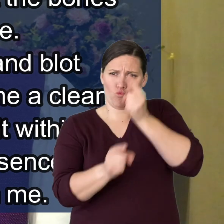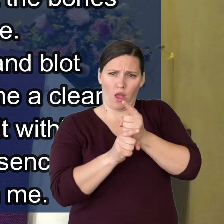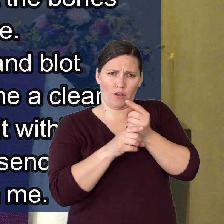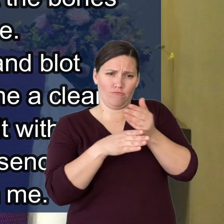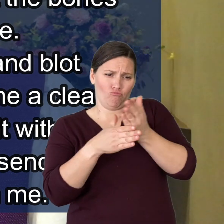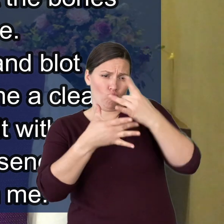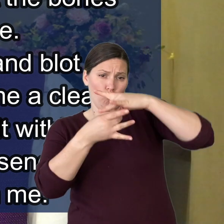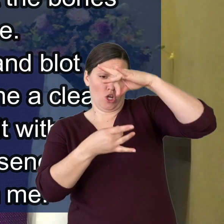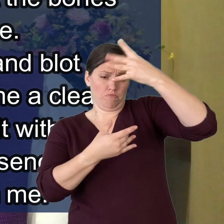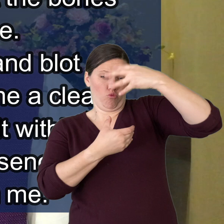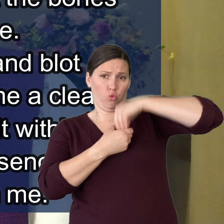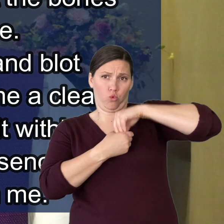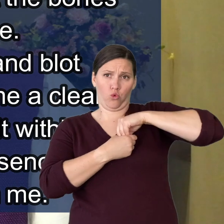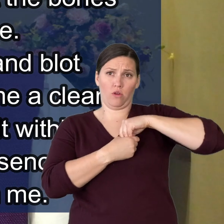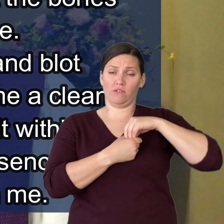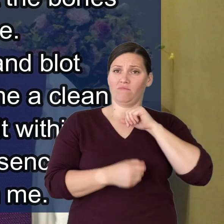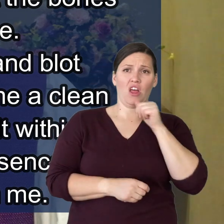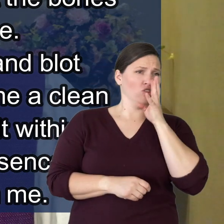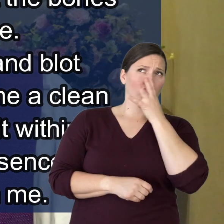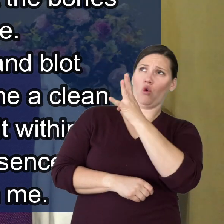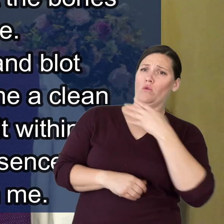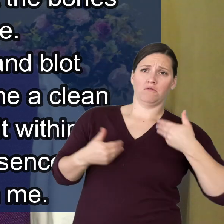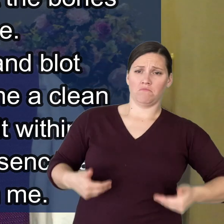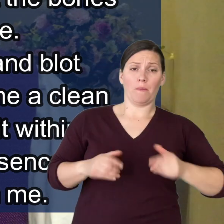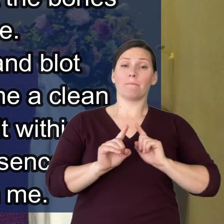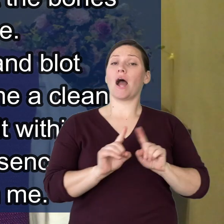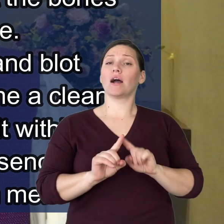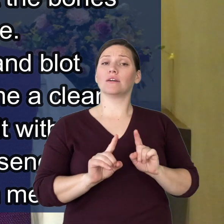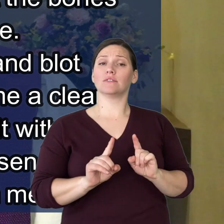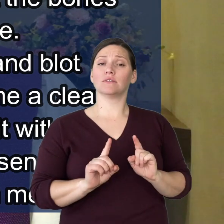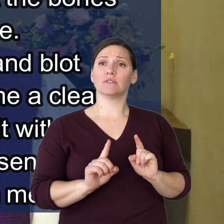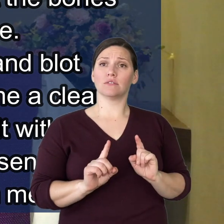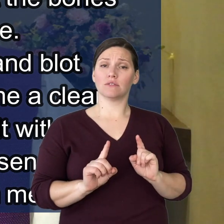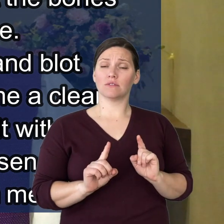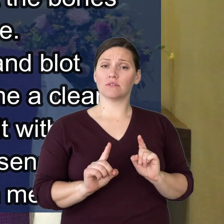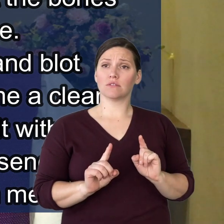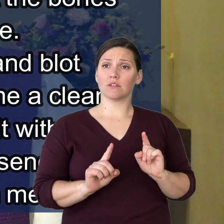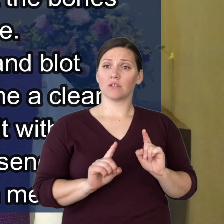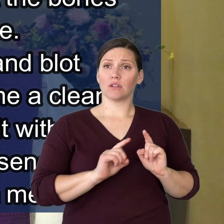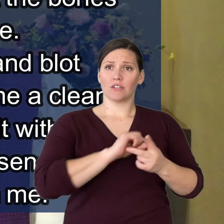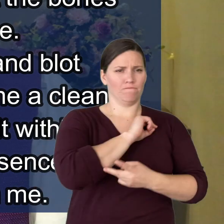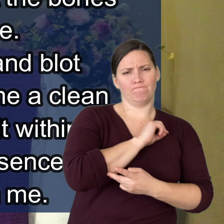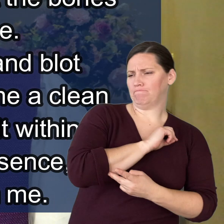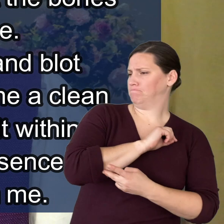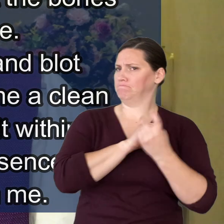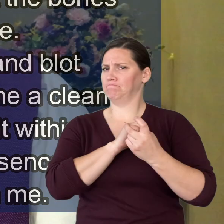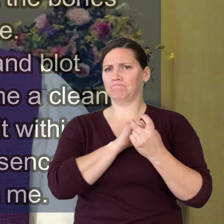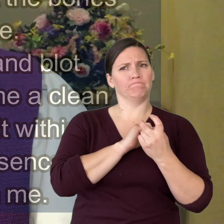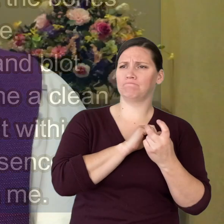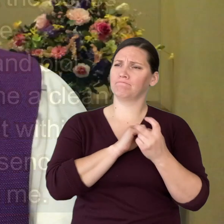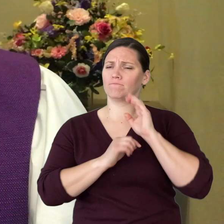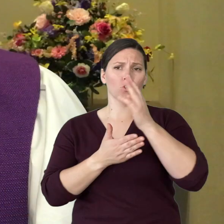spirit within me. Cast me not away from your presence, and take not your Holy Spirit from